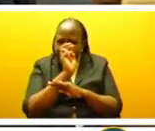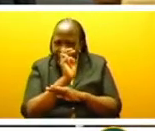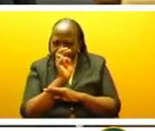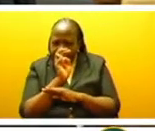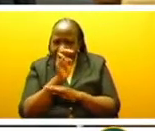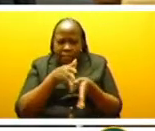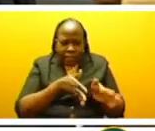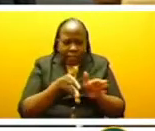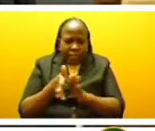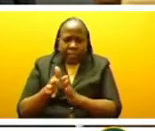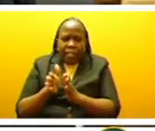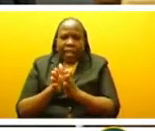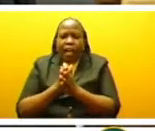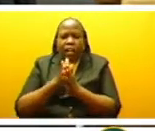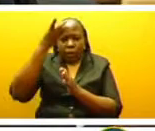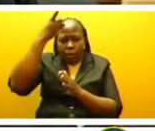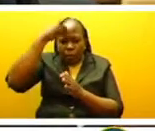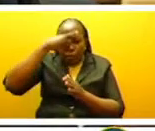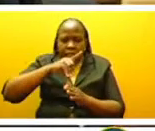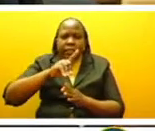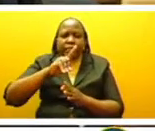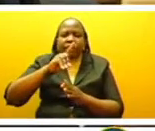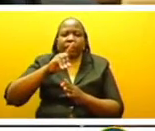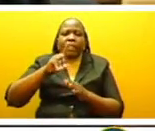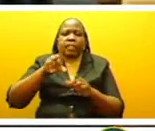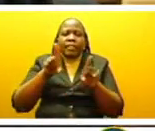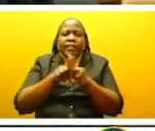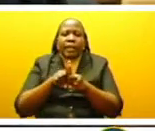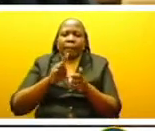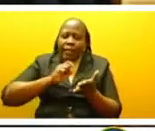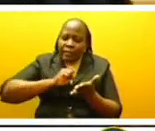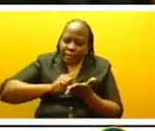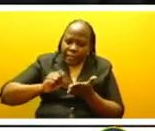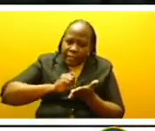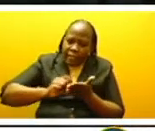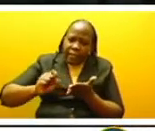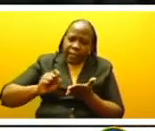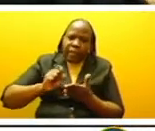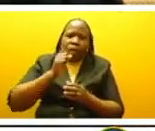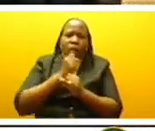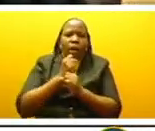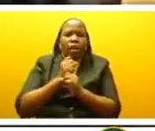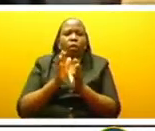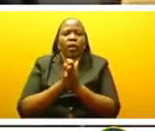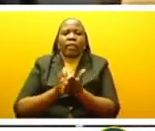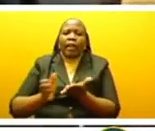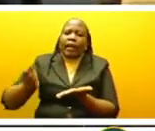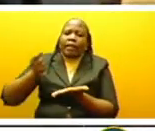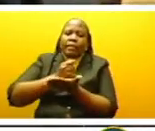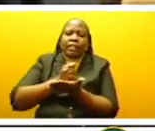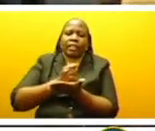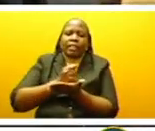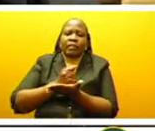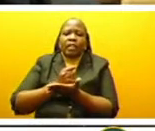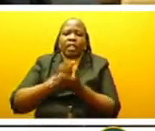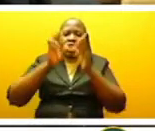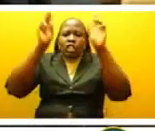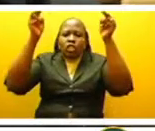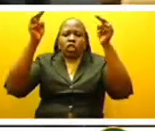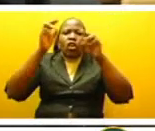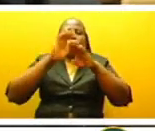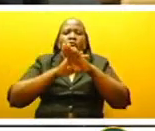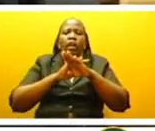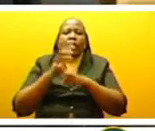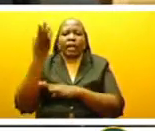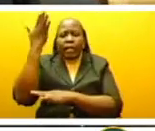and policy, and the secretariat that then deals with administrative issues on a day-to-day